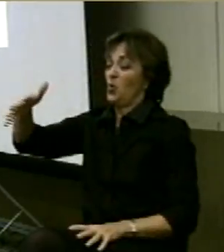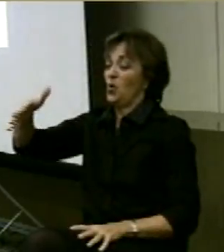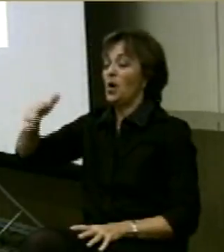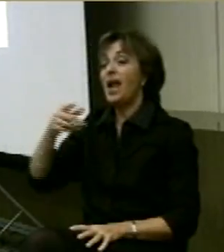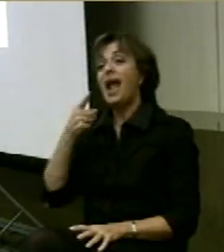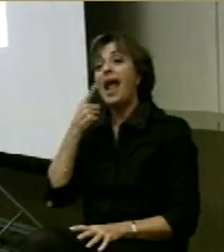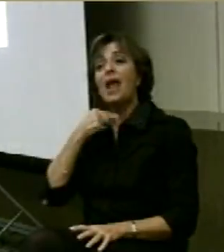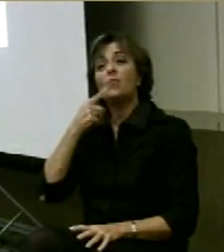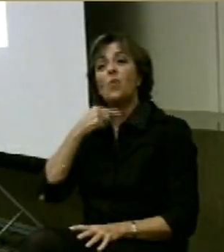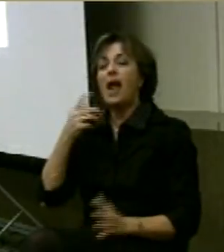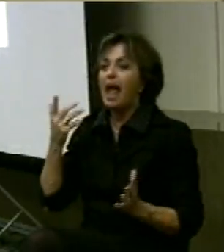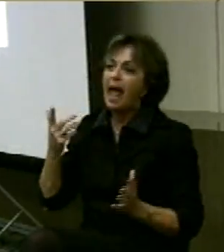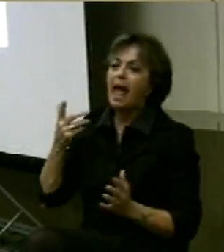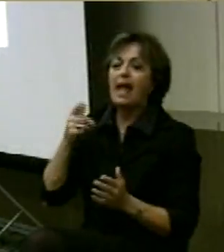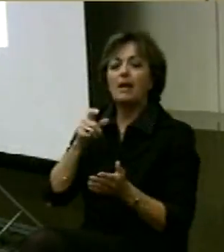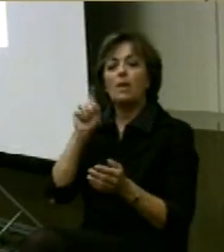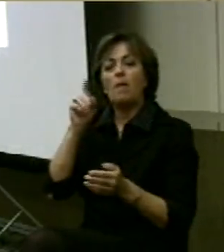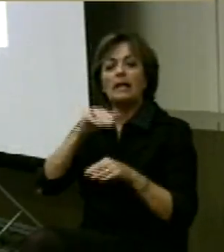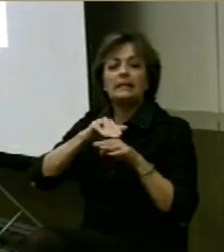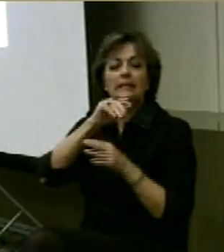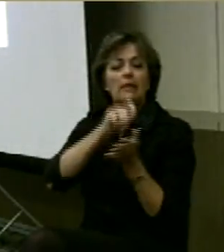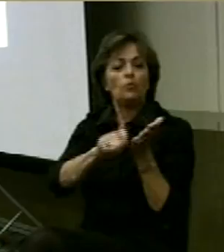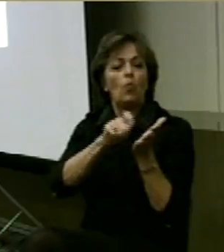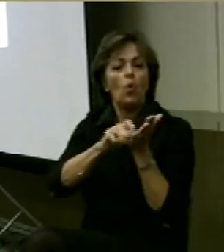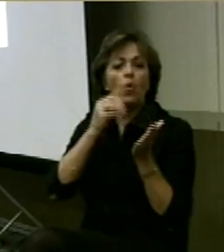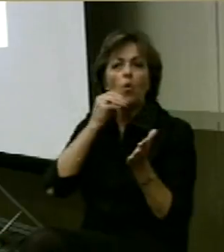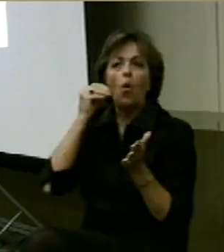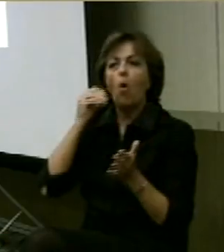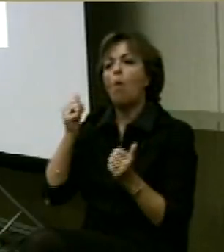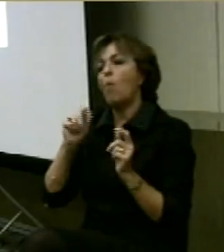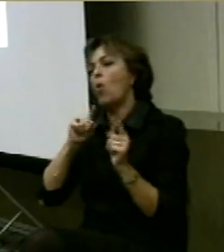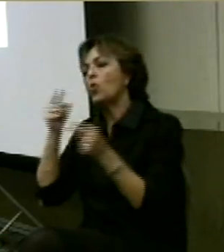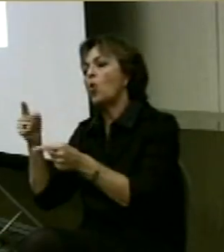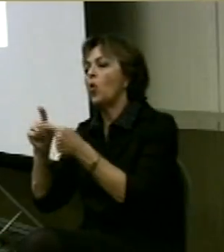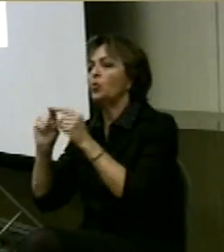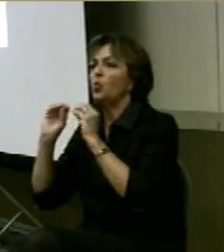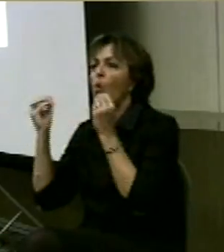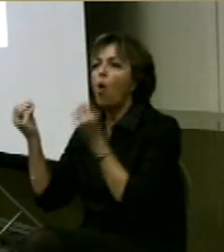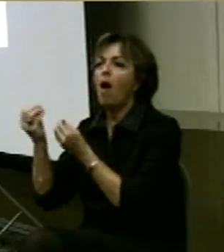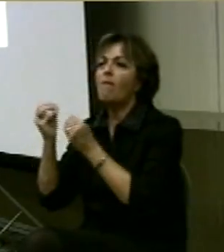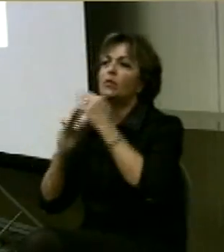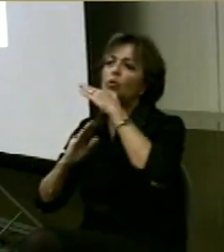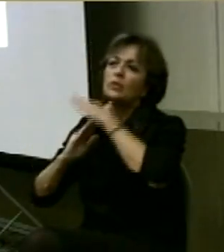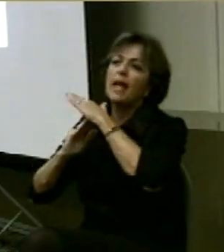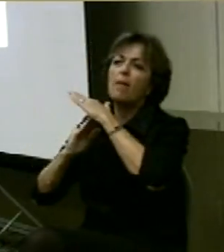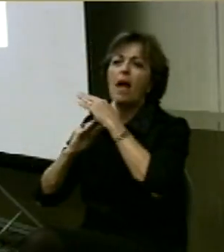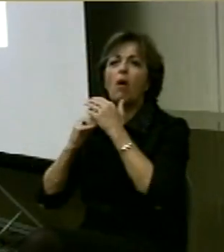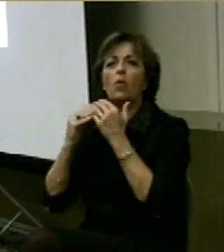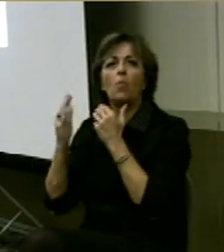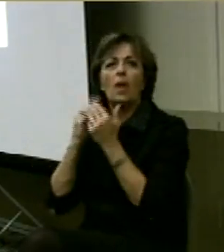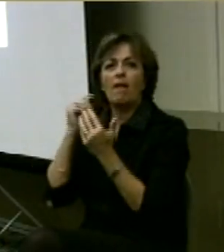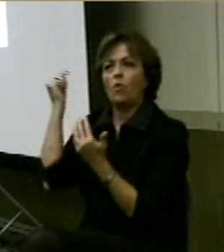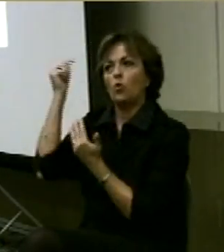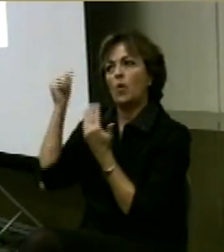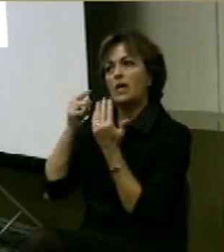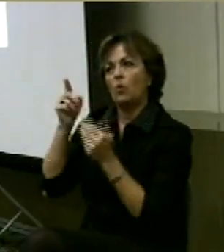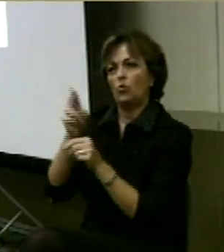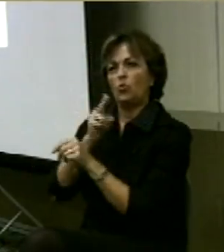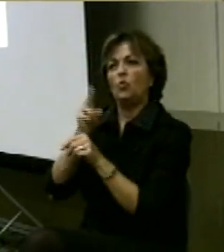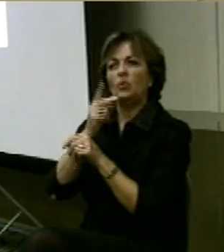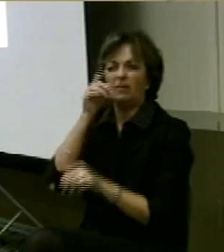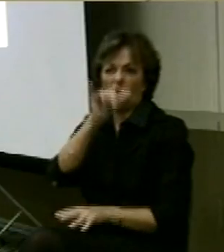needed a note home, or you had to go to the office, or you had to go in timeout, or whatever your criteria is that you use at that point for